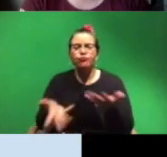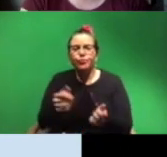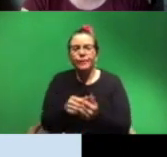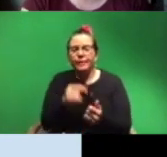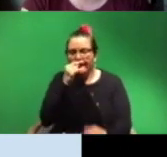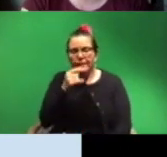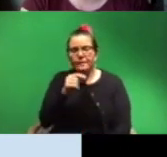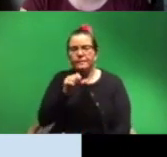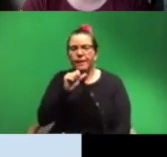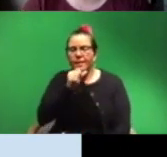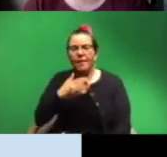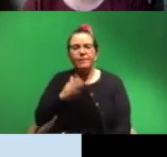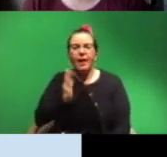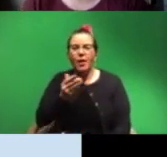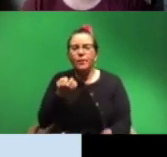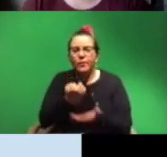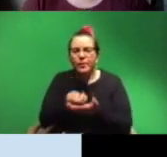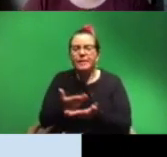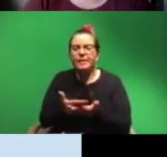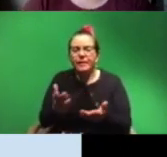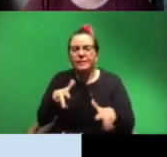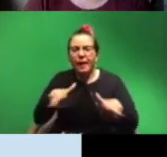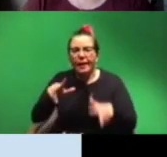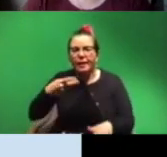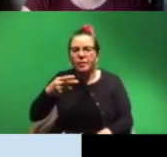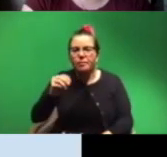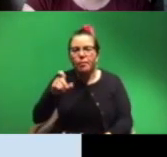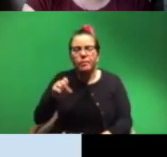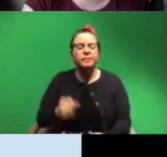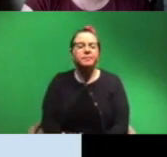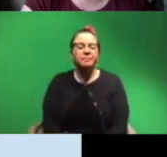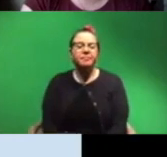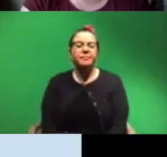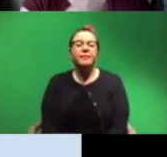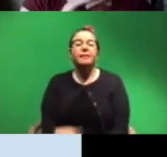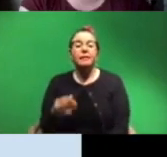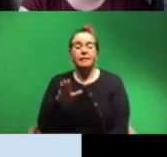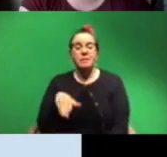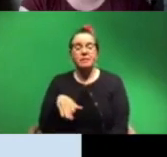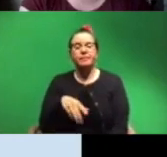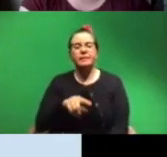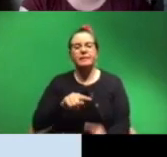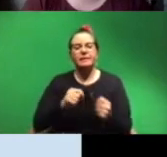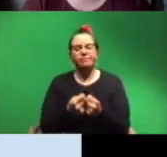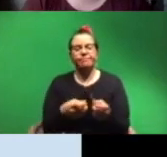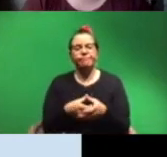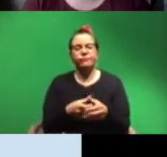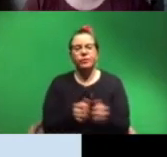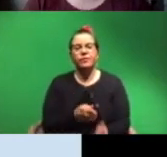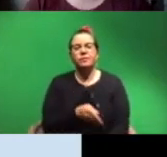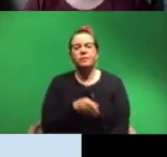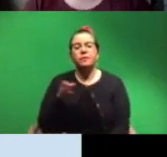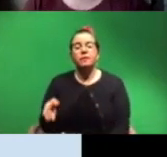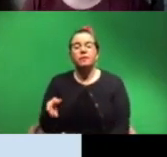loved our hiking poles and all of our equipment and stuff. And then, yeah, this was the team that we were out there with. And then when I was at